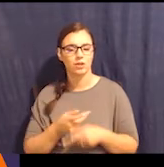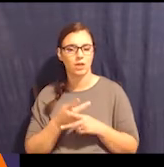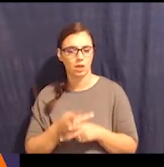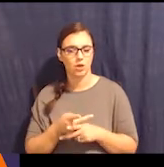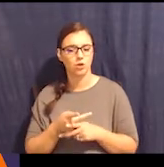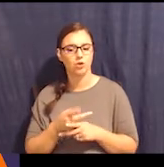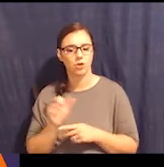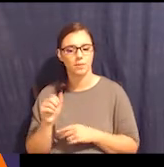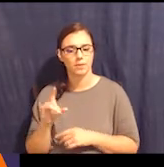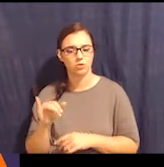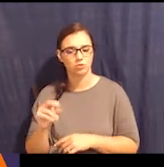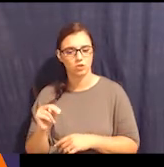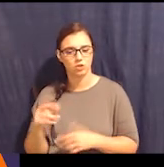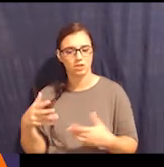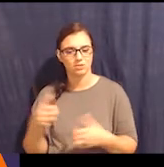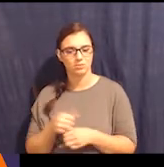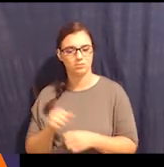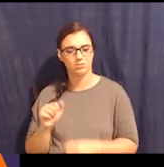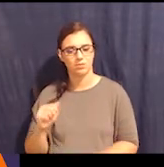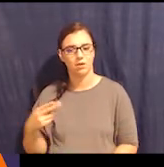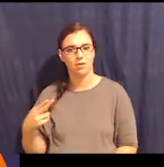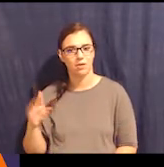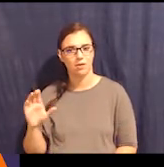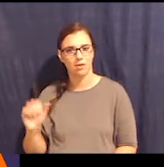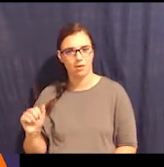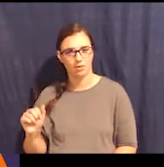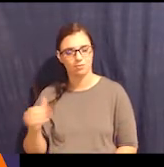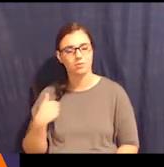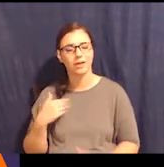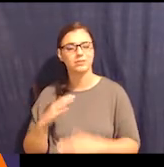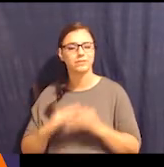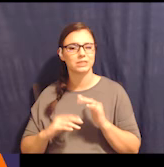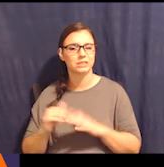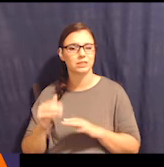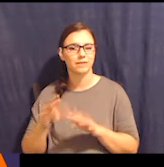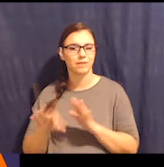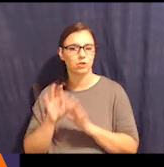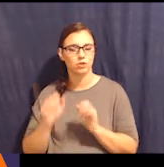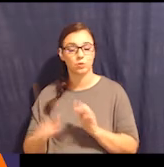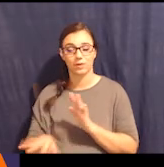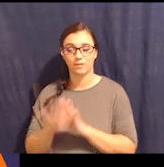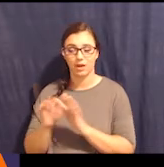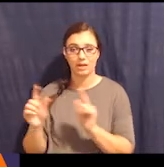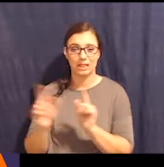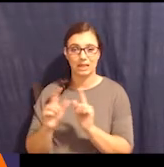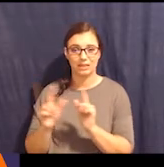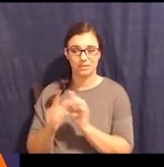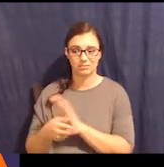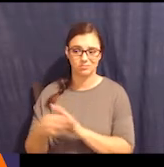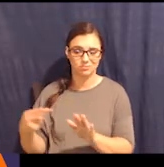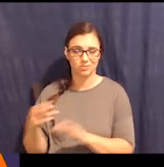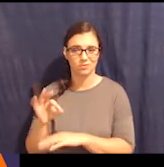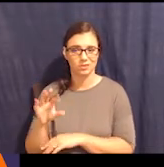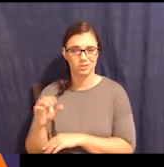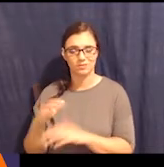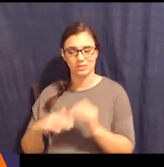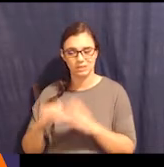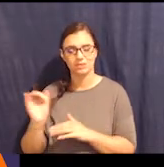you can locate licensed facilities such as adult family group homes and assisted living facilities in your